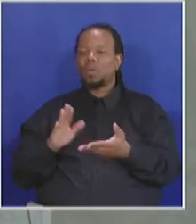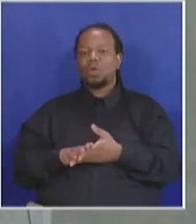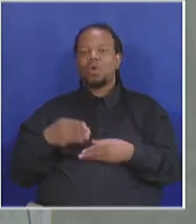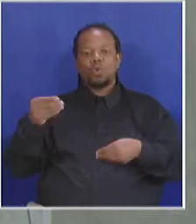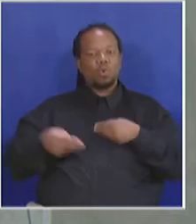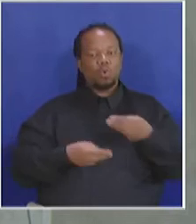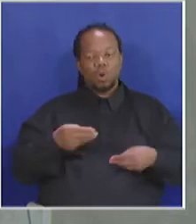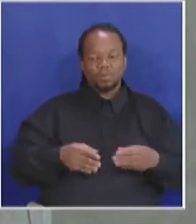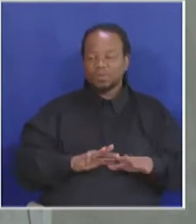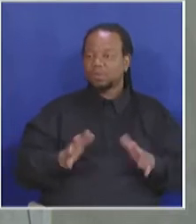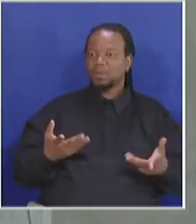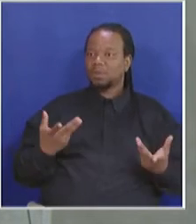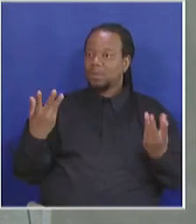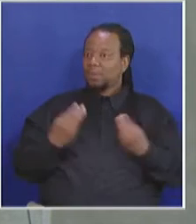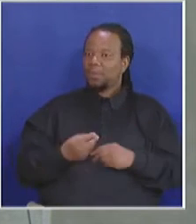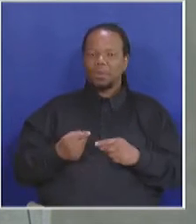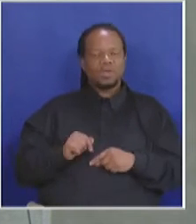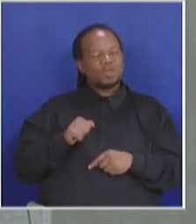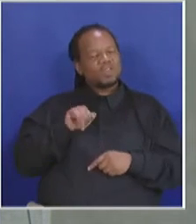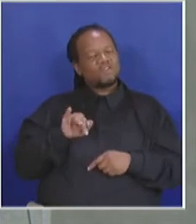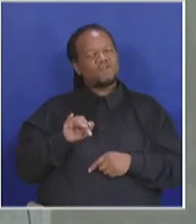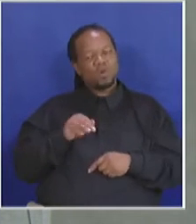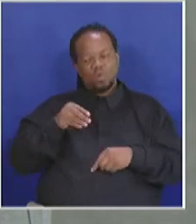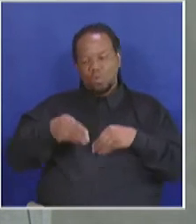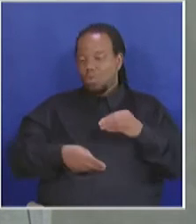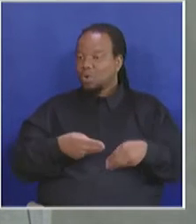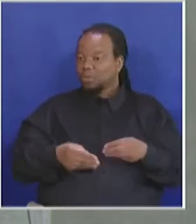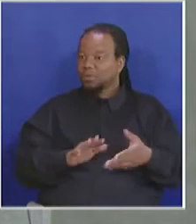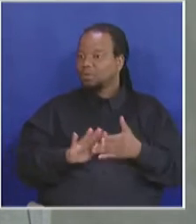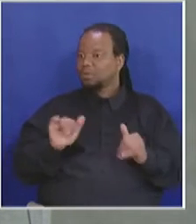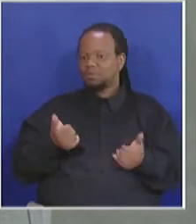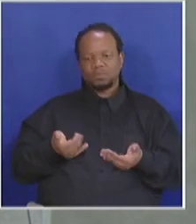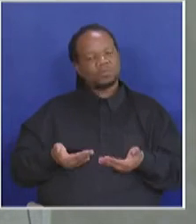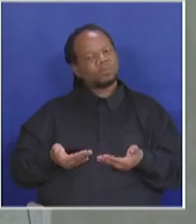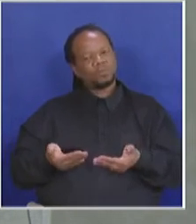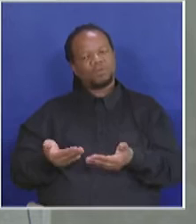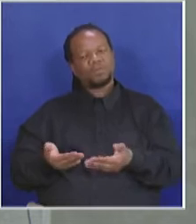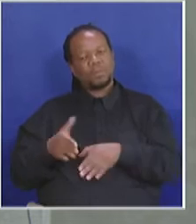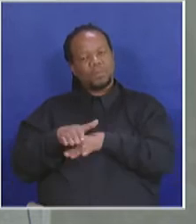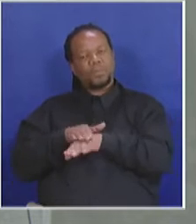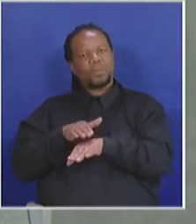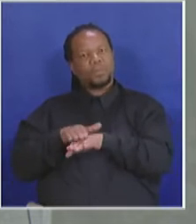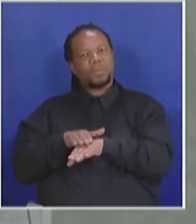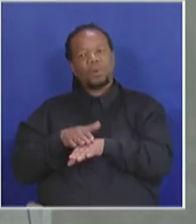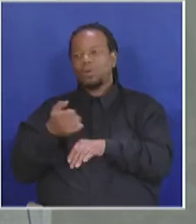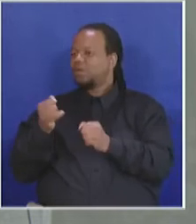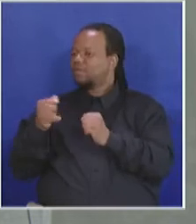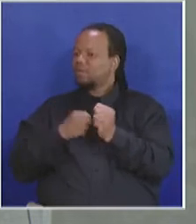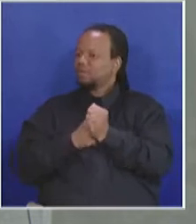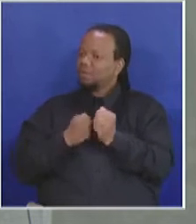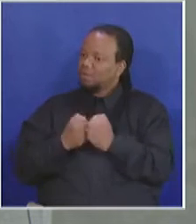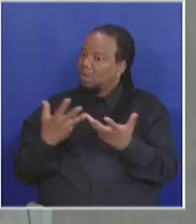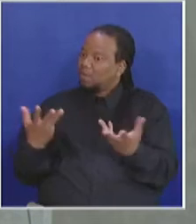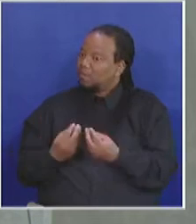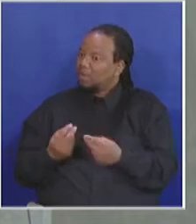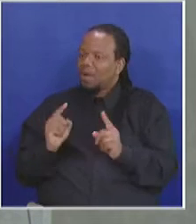poverty, if we allow corruption and slow delivery in our infrastructure build programs. The fact